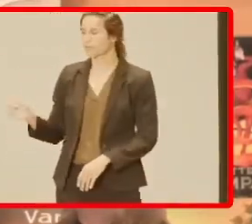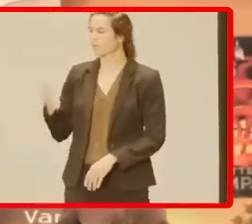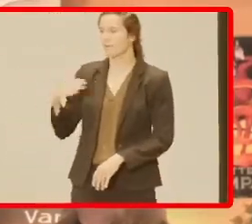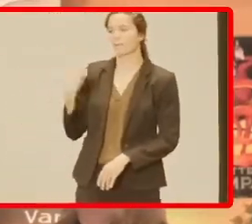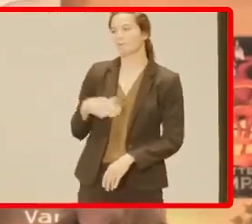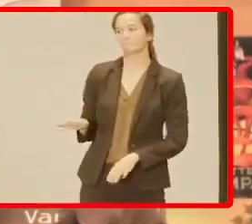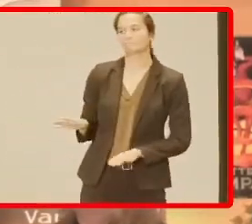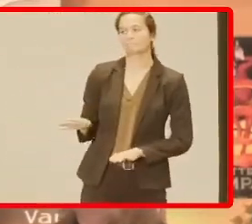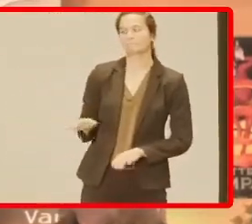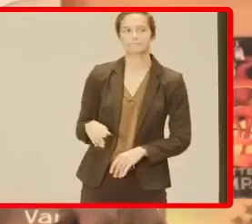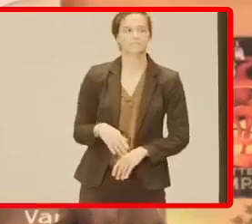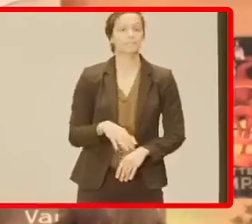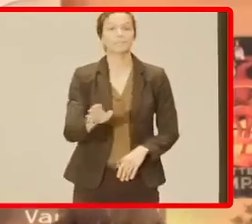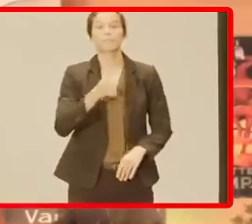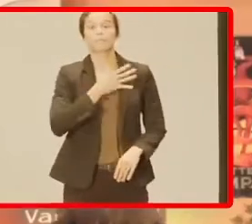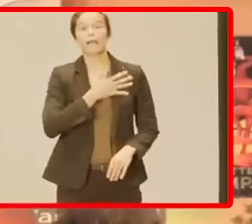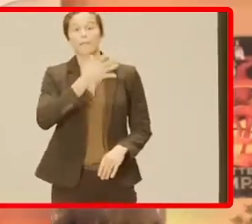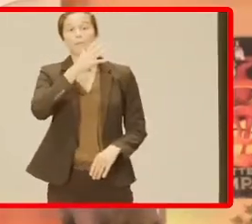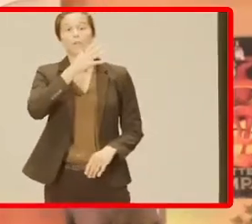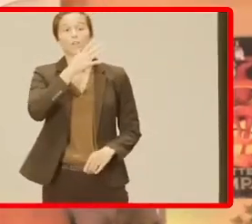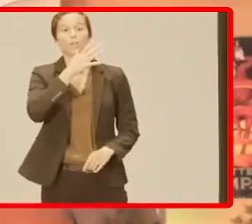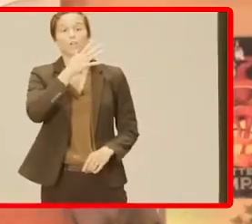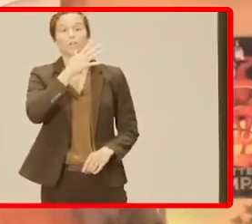It's to my mother.